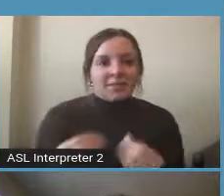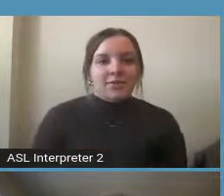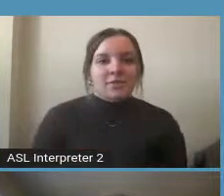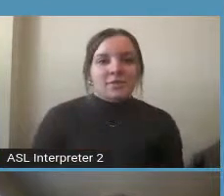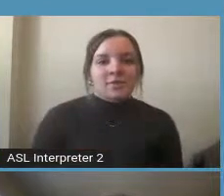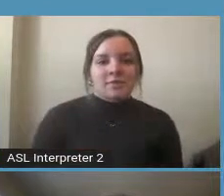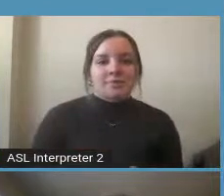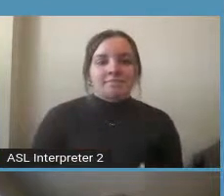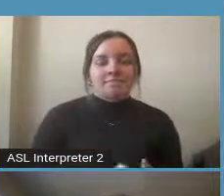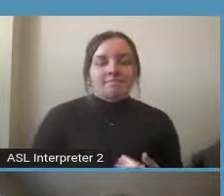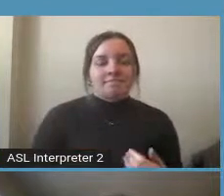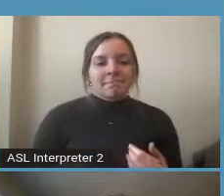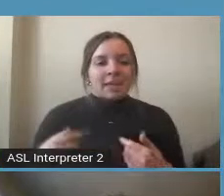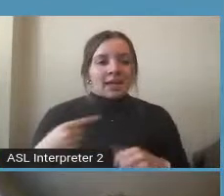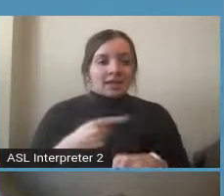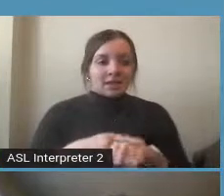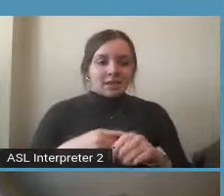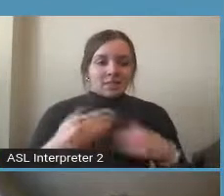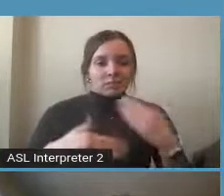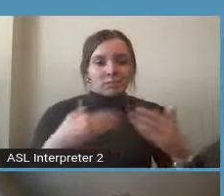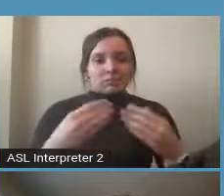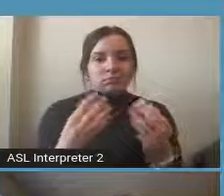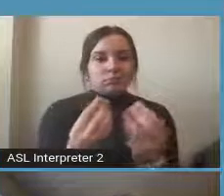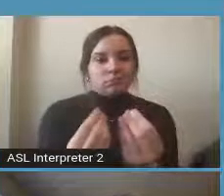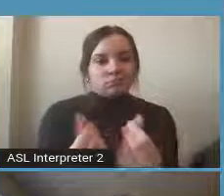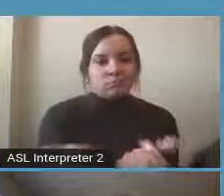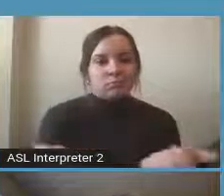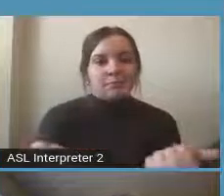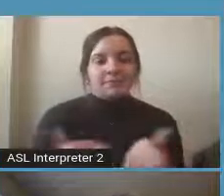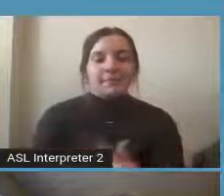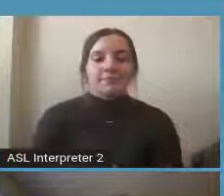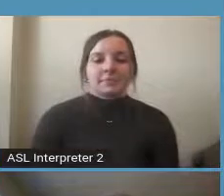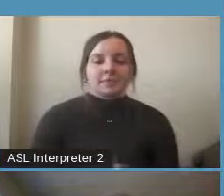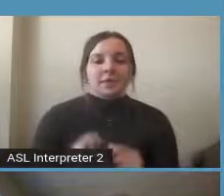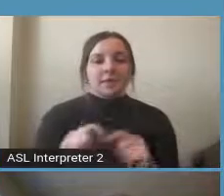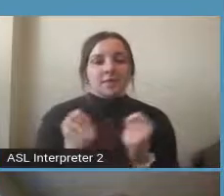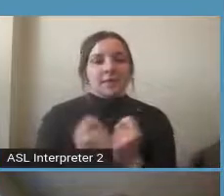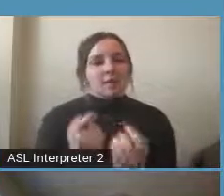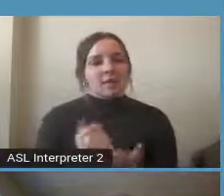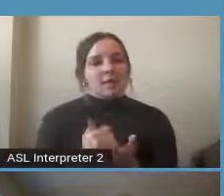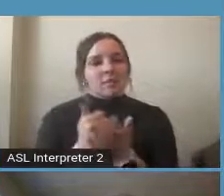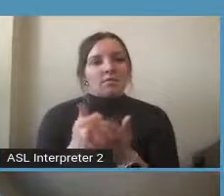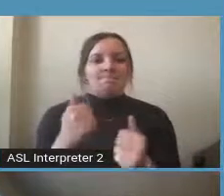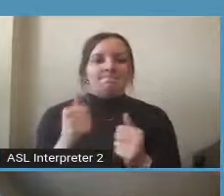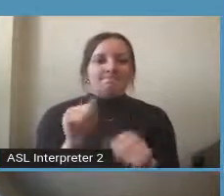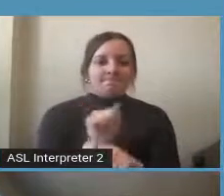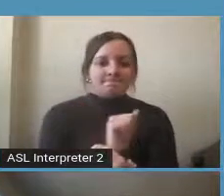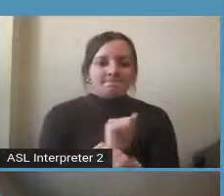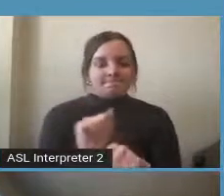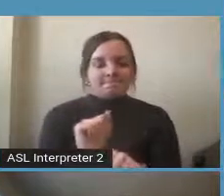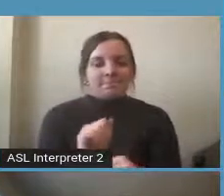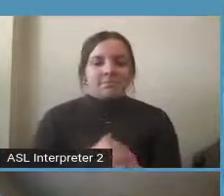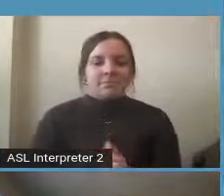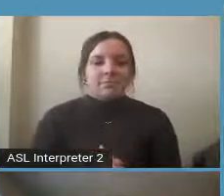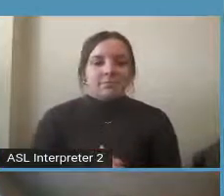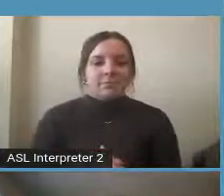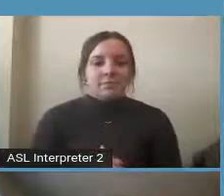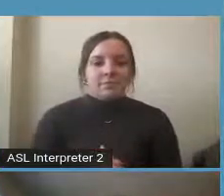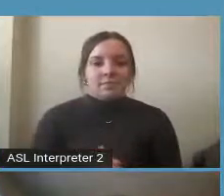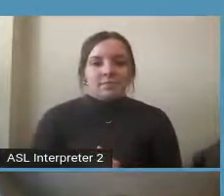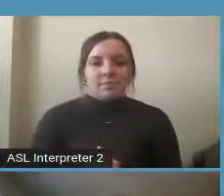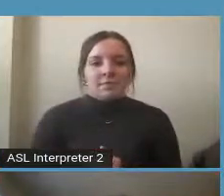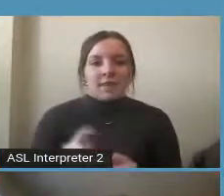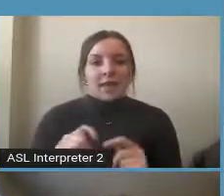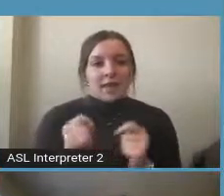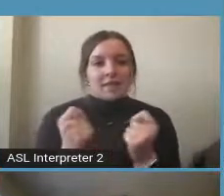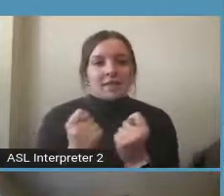the team decided to do something about it. We've been getting that high level of imagery of the suit inside and out. The team